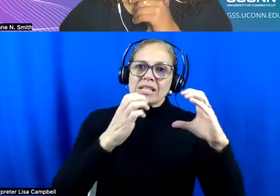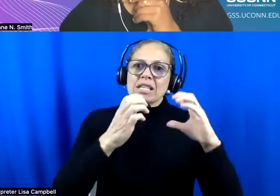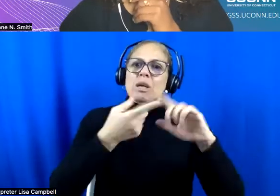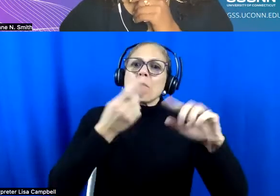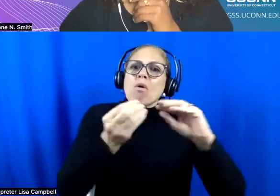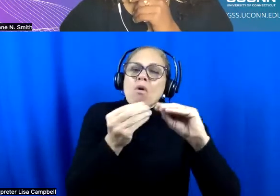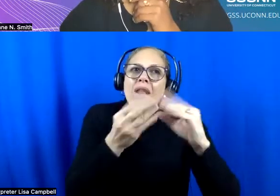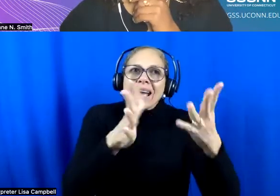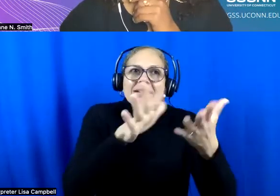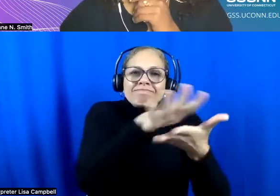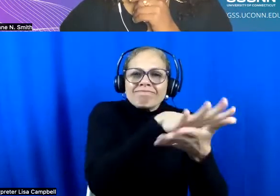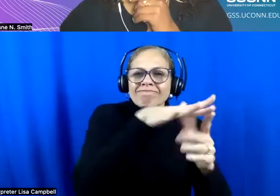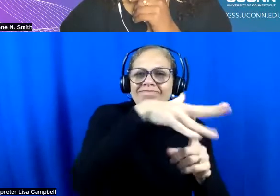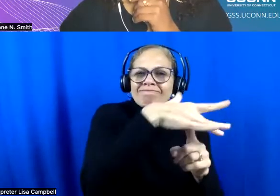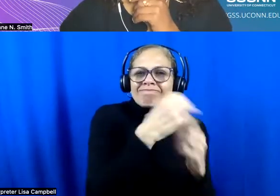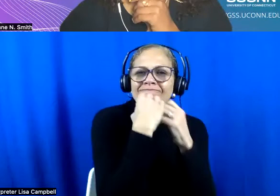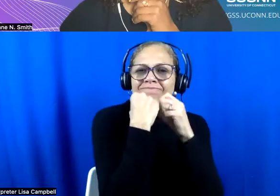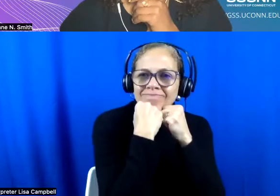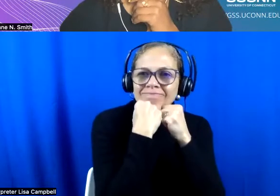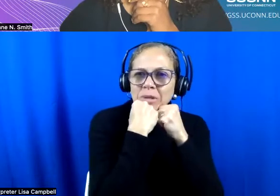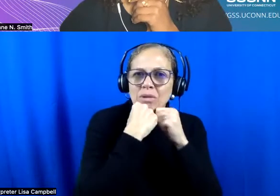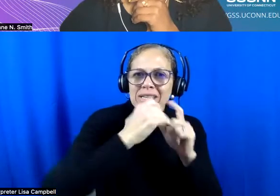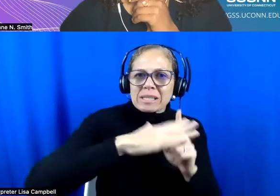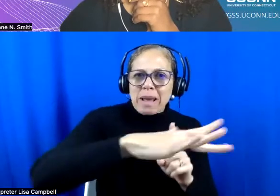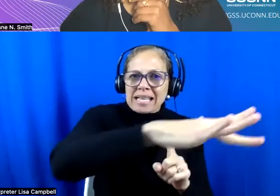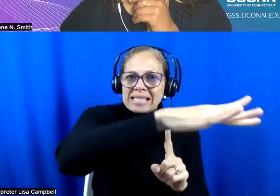sacred spaces. I think that it is,